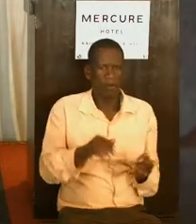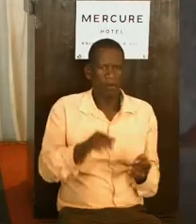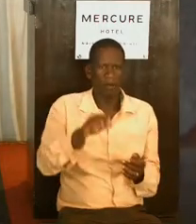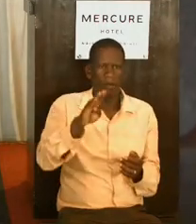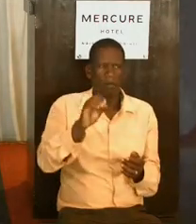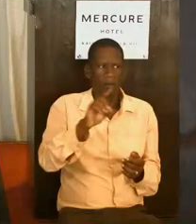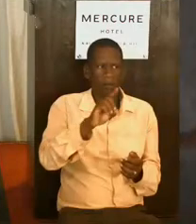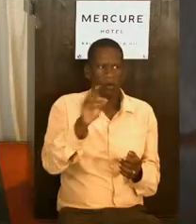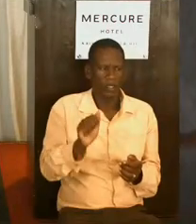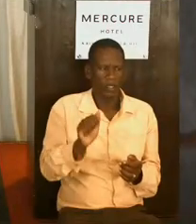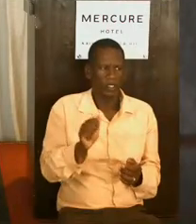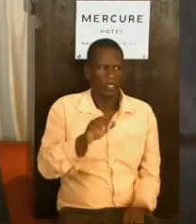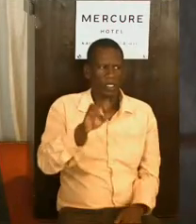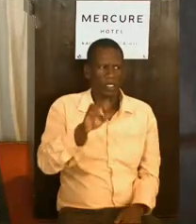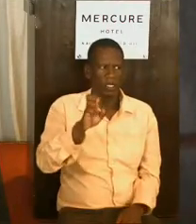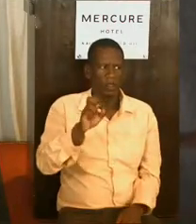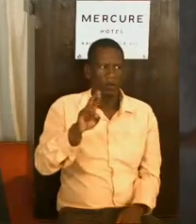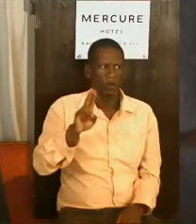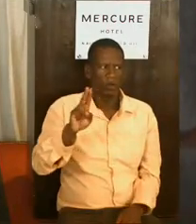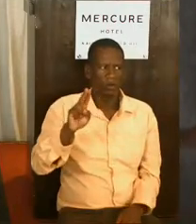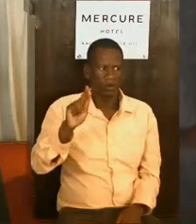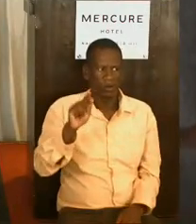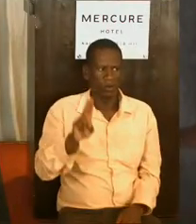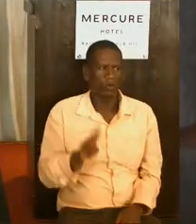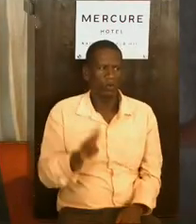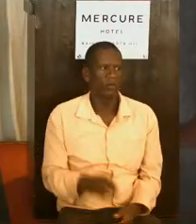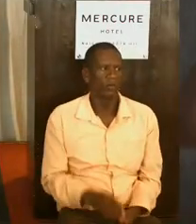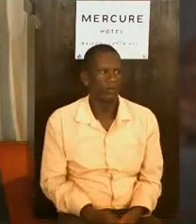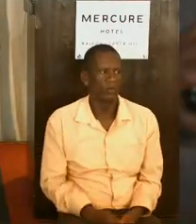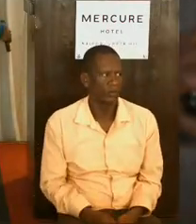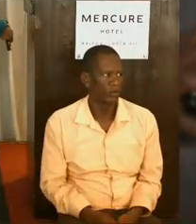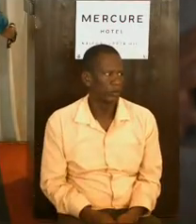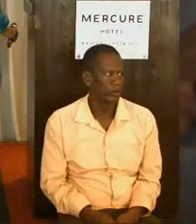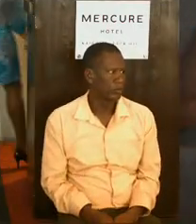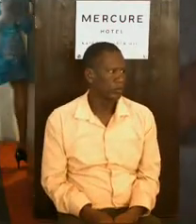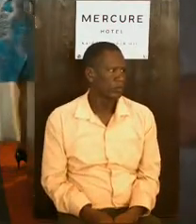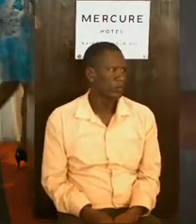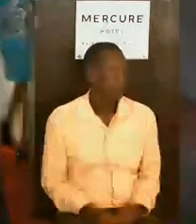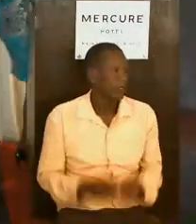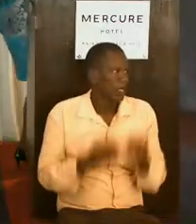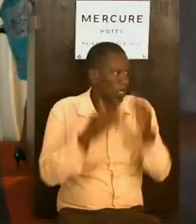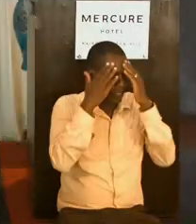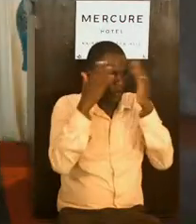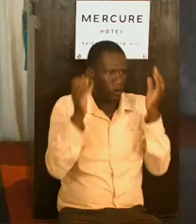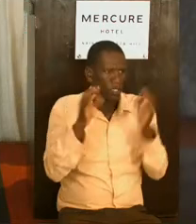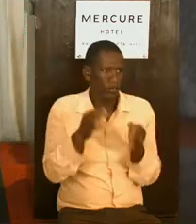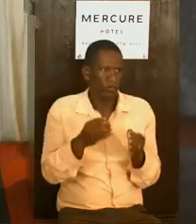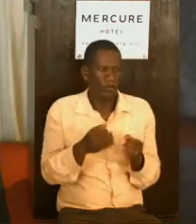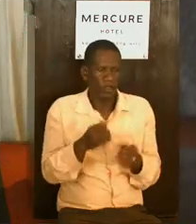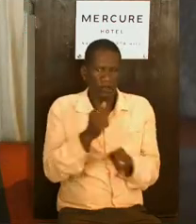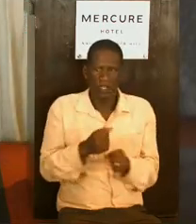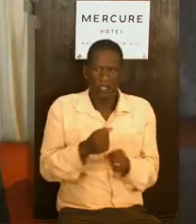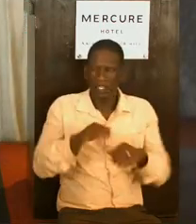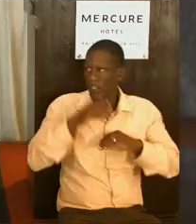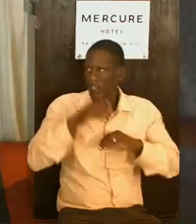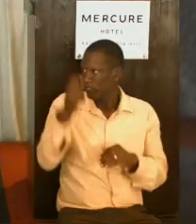Boaz waruko to the platform I am not sure I've done him enough justice but he